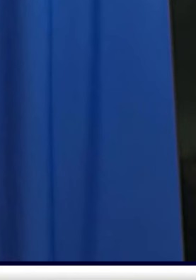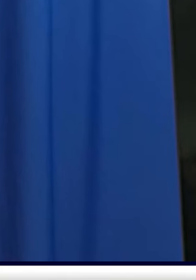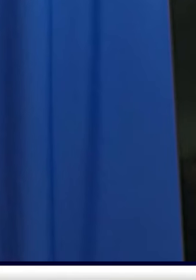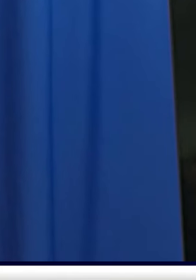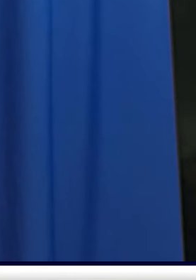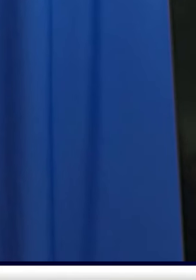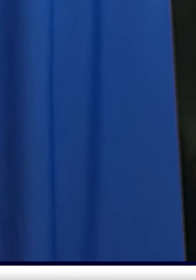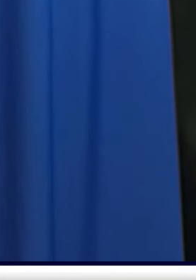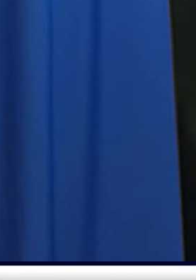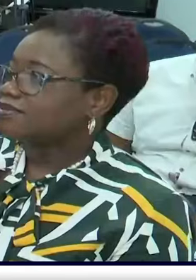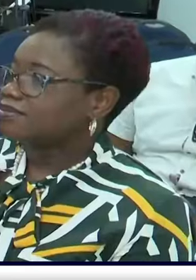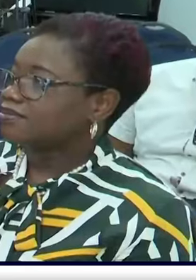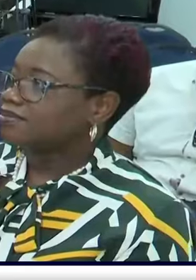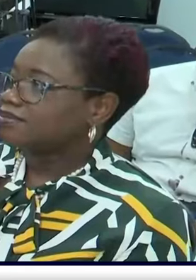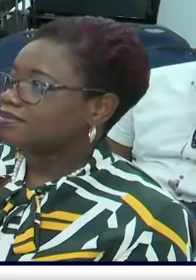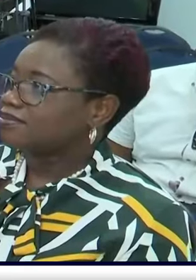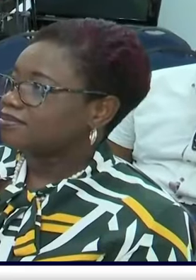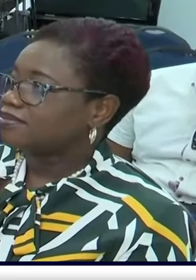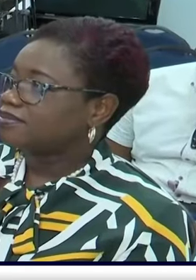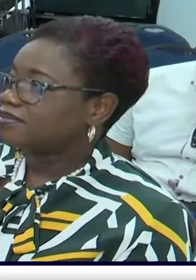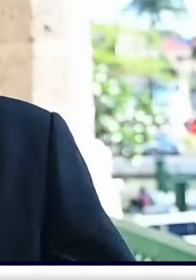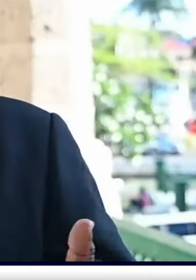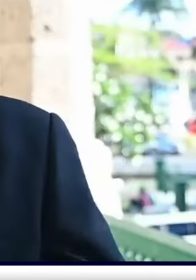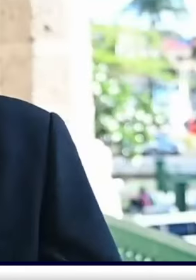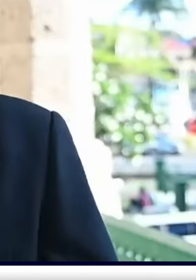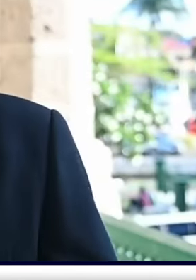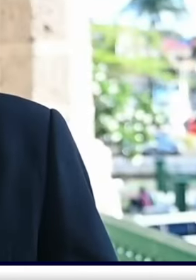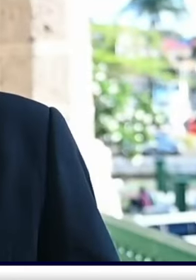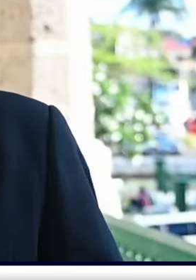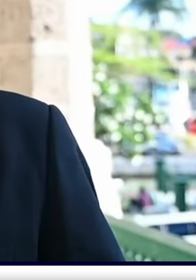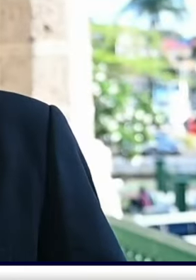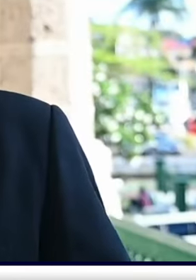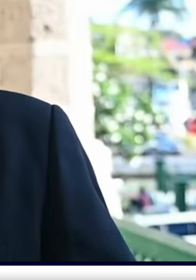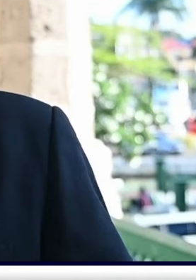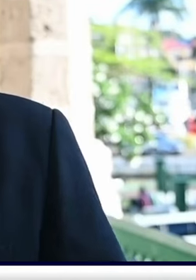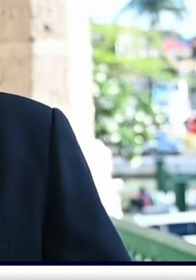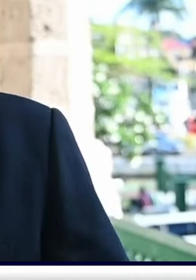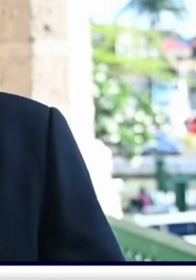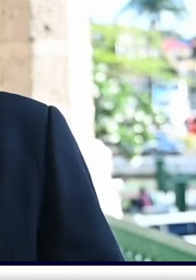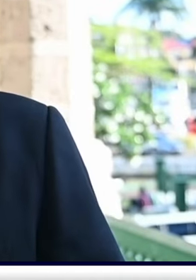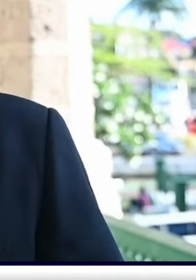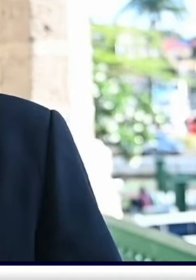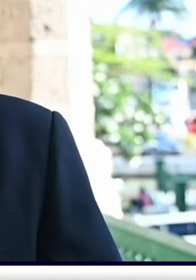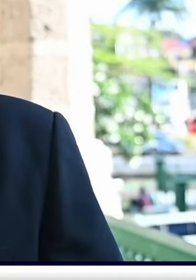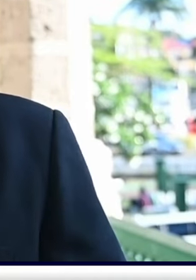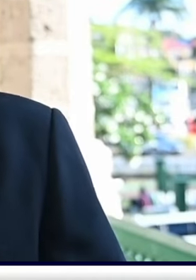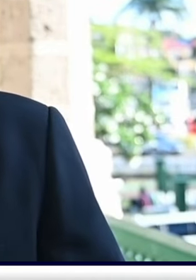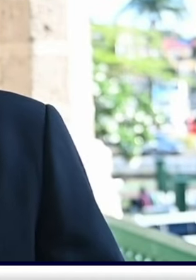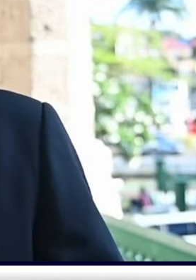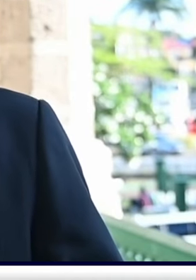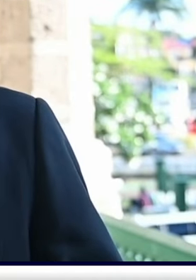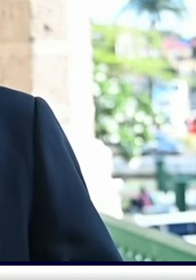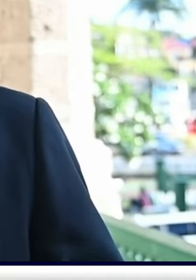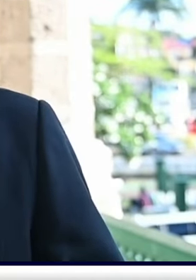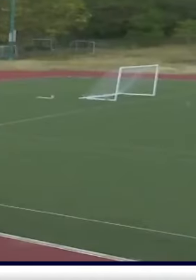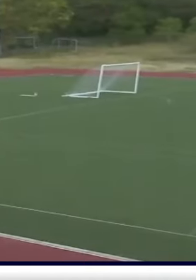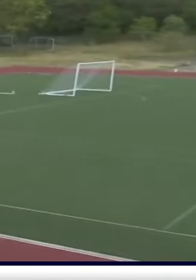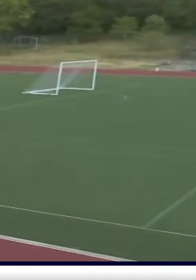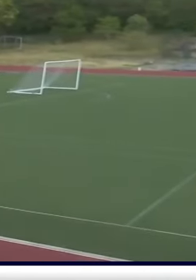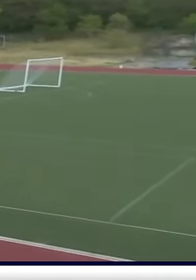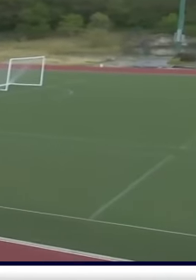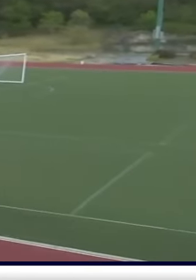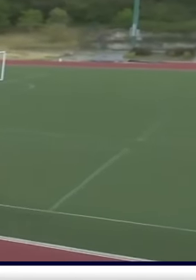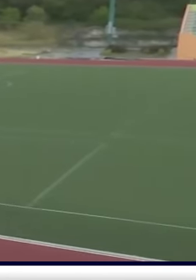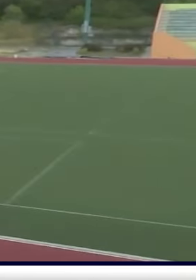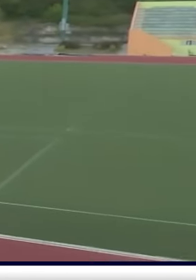school infrastructure design competition. Barbadians advised to question vendors when purchasing produce, and in sports,